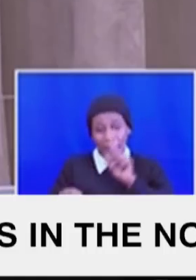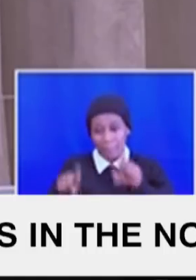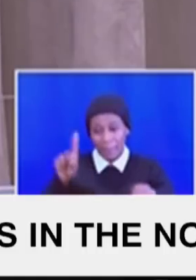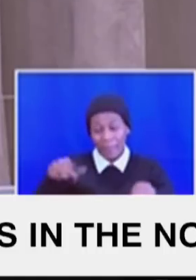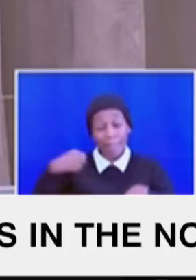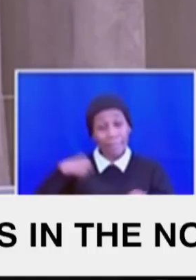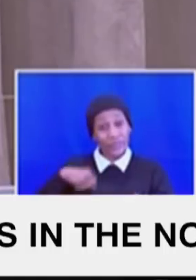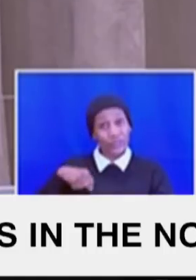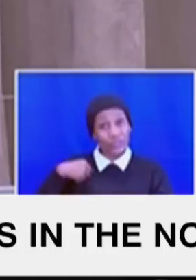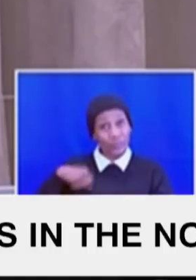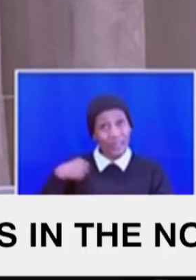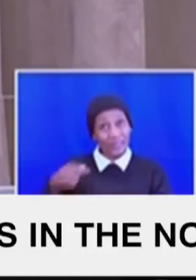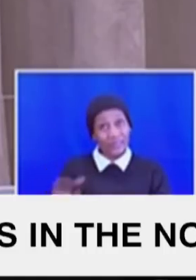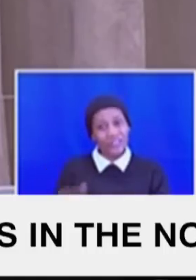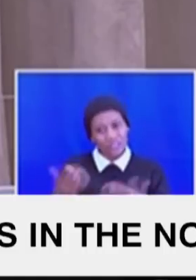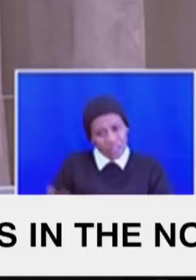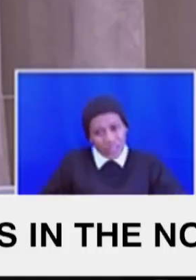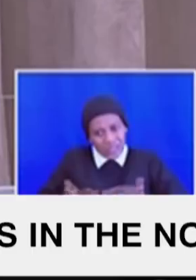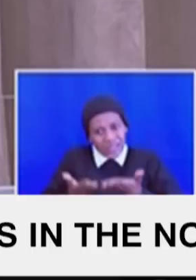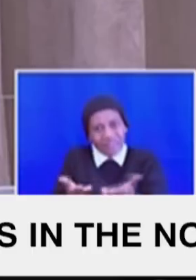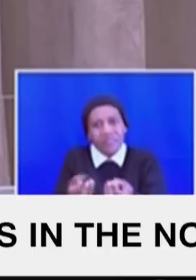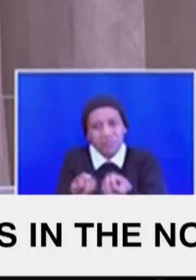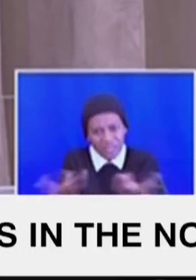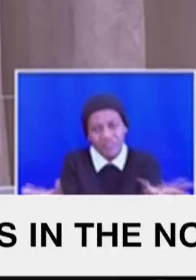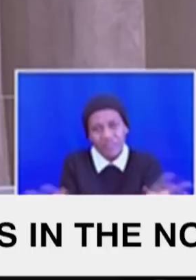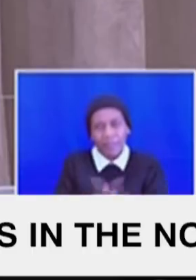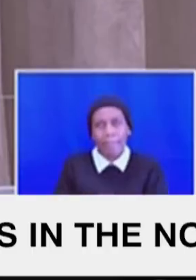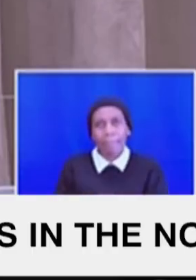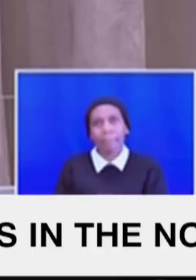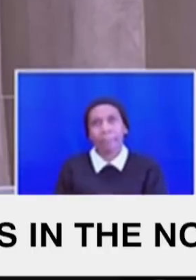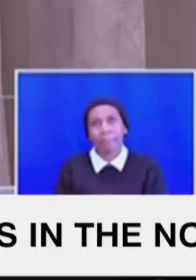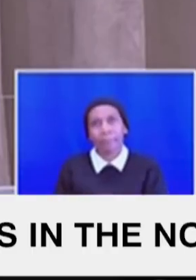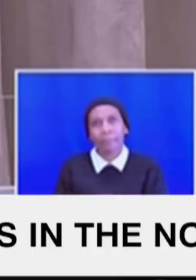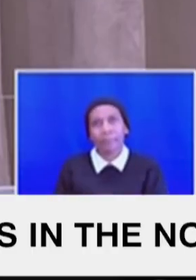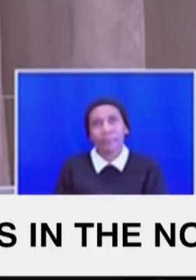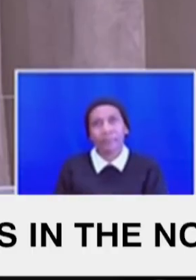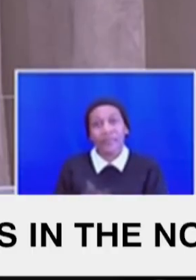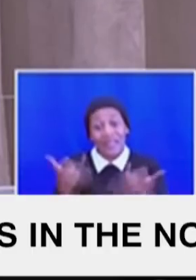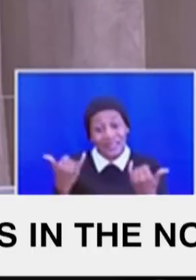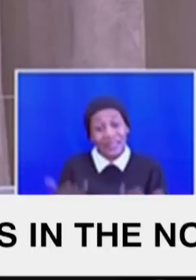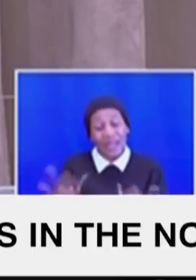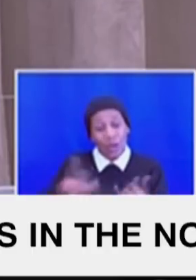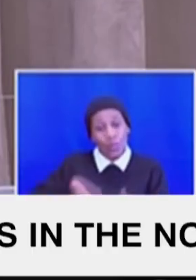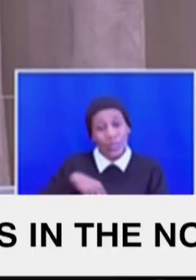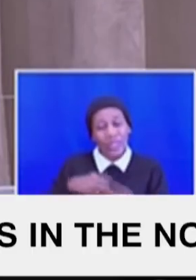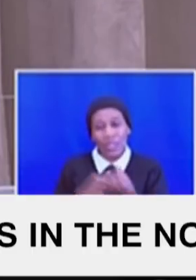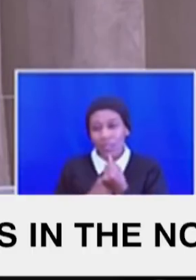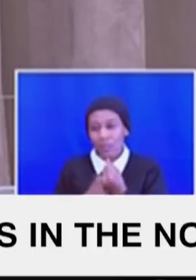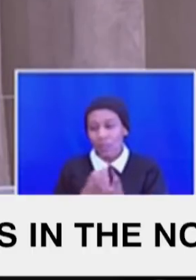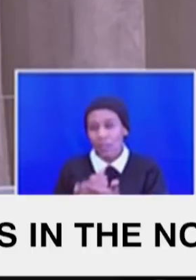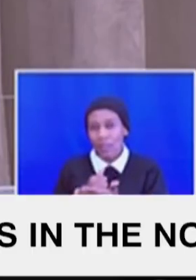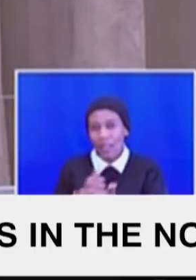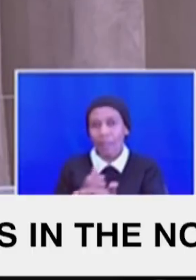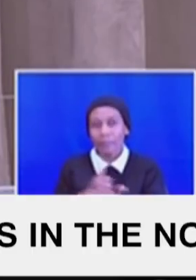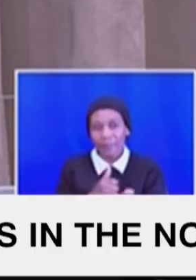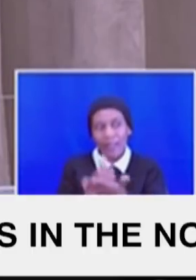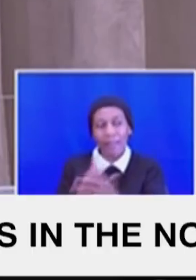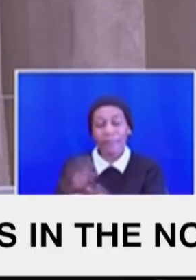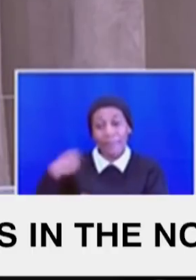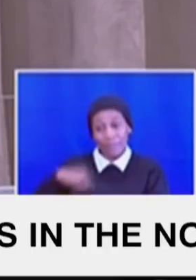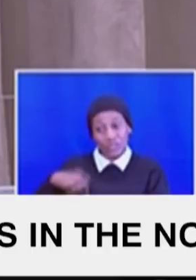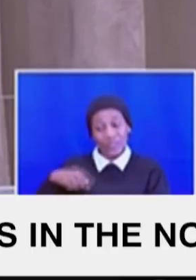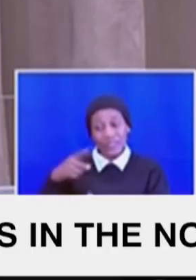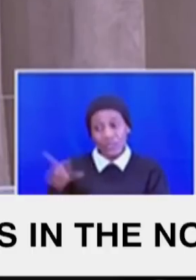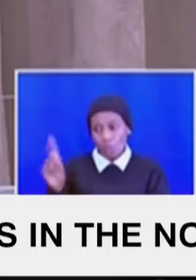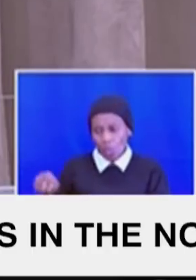deliver critical services. In the immediate, we have been helping municipalities to pay debts